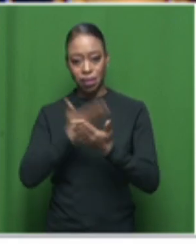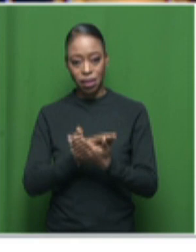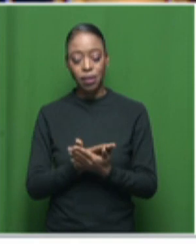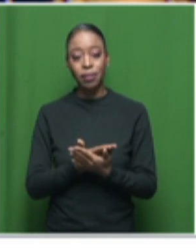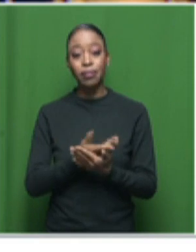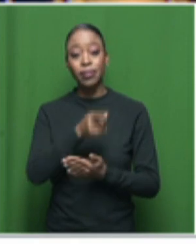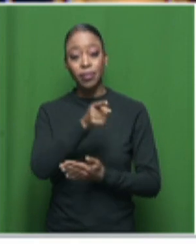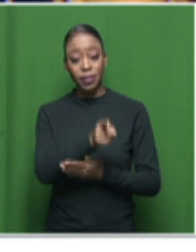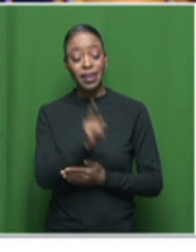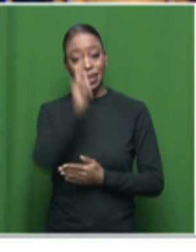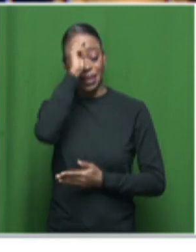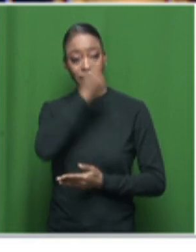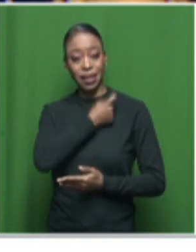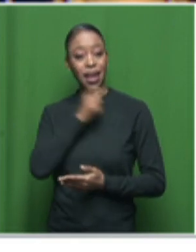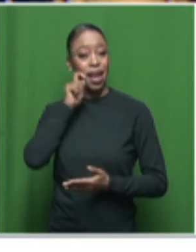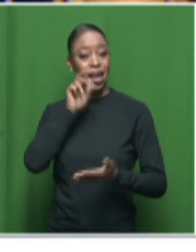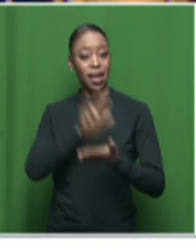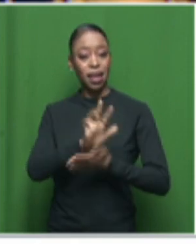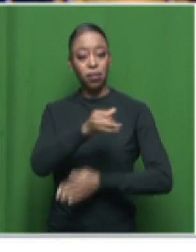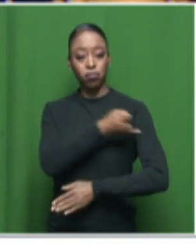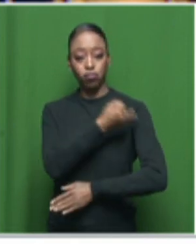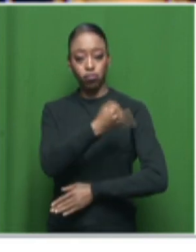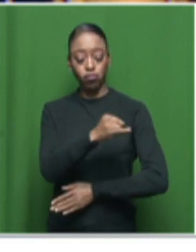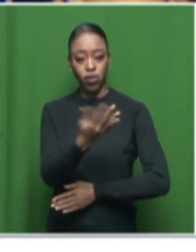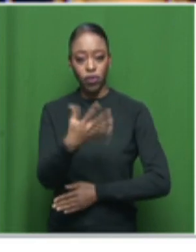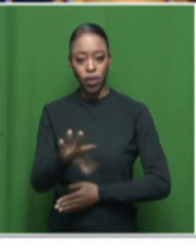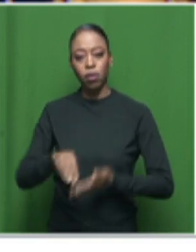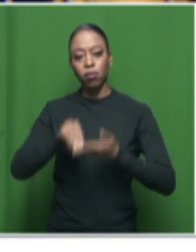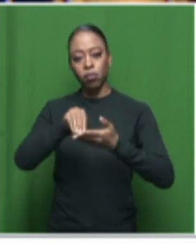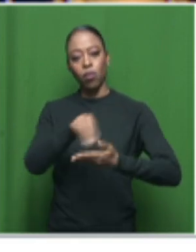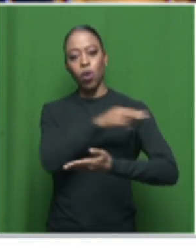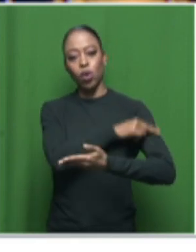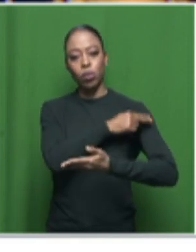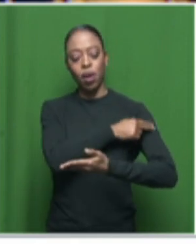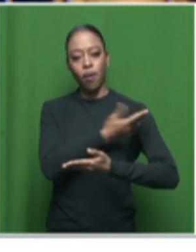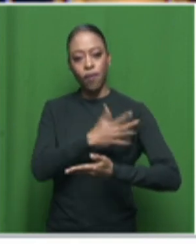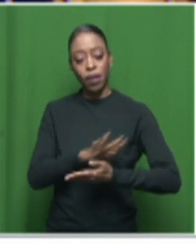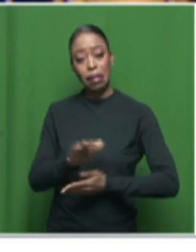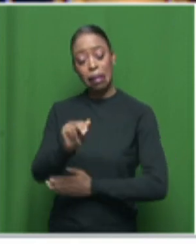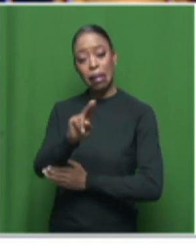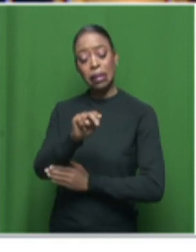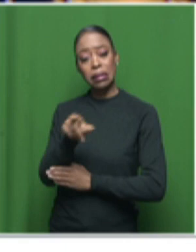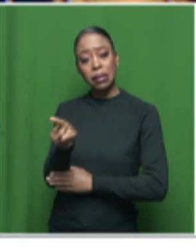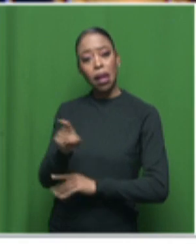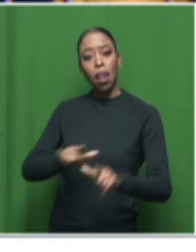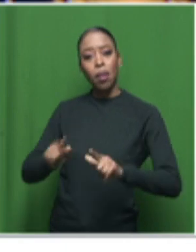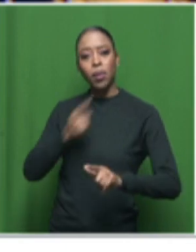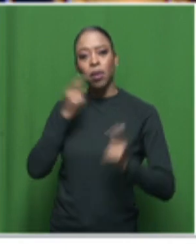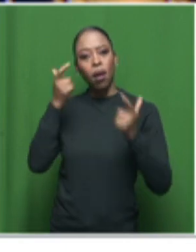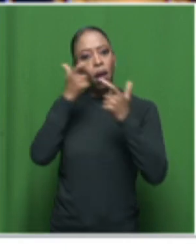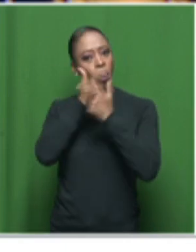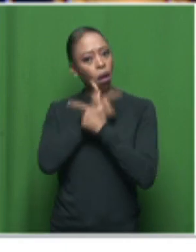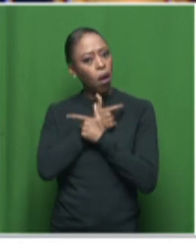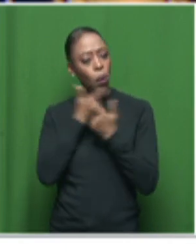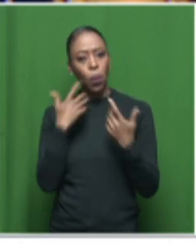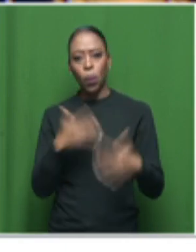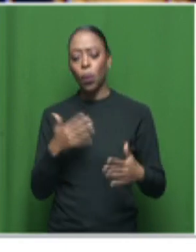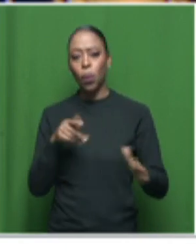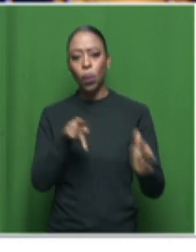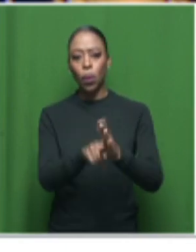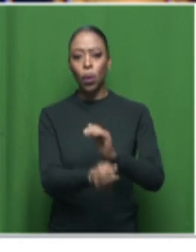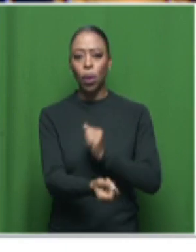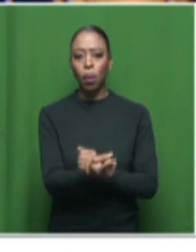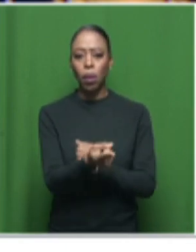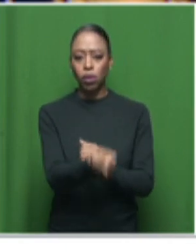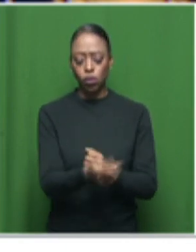Maluleke's 18-year-old son was wounded in the incident and admitted to hospital. The ANC in Limpopo says it is saddened by Maluleke's killing. For